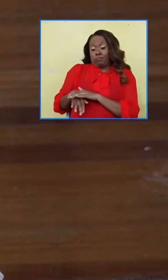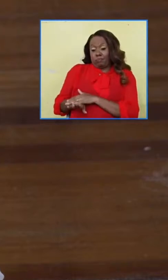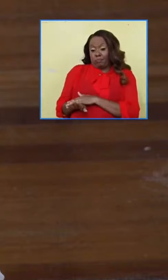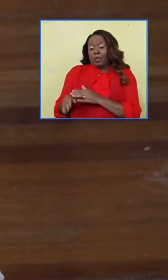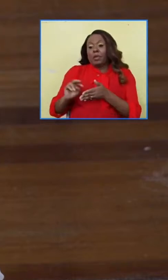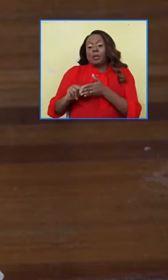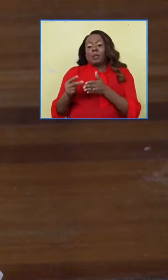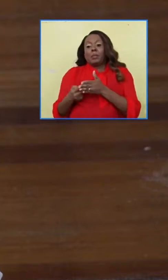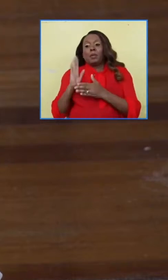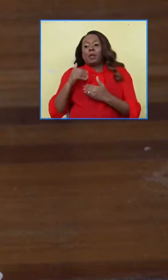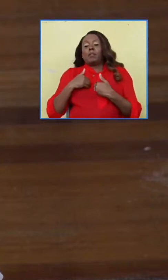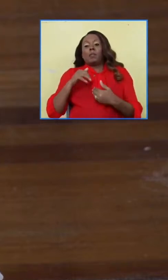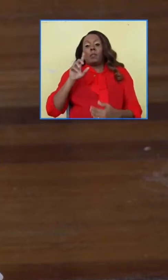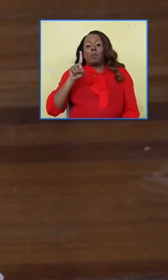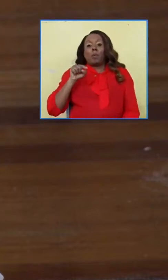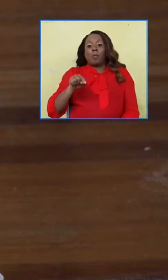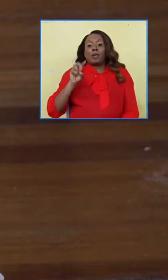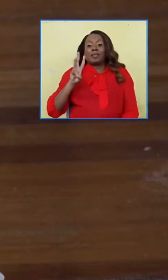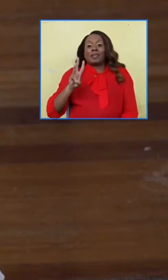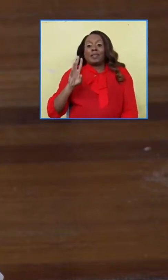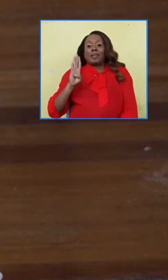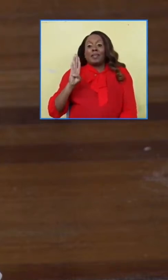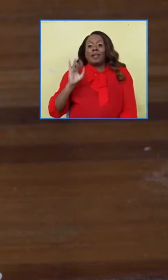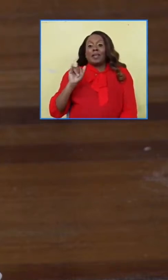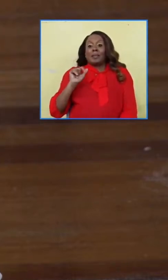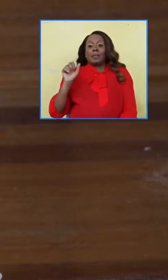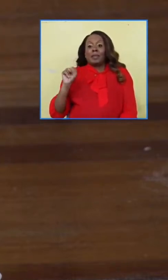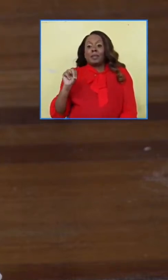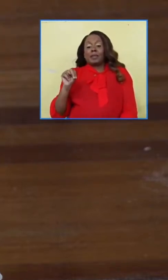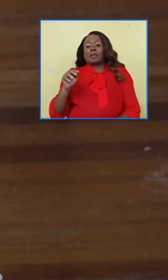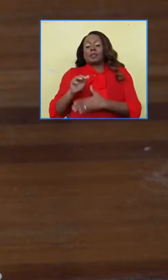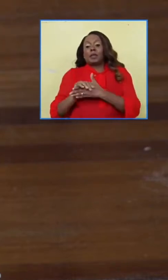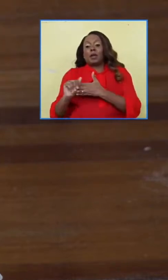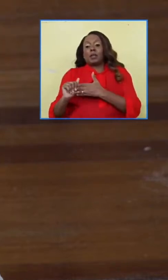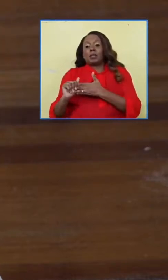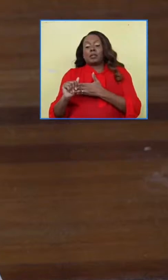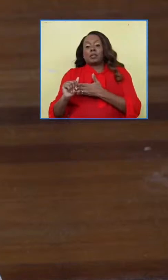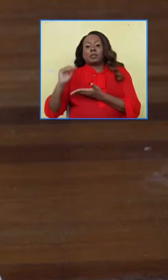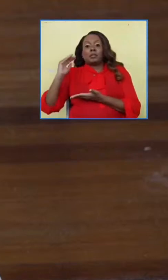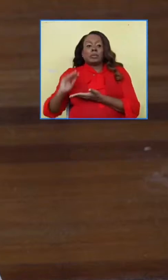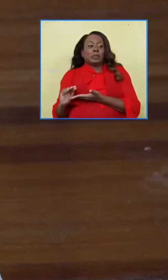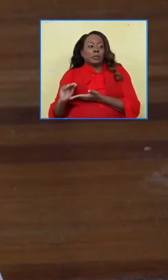of $1.6 billion in 2050. And it